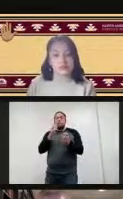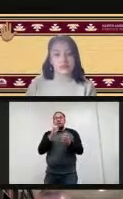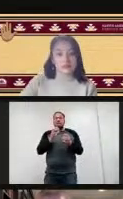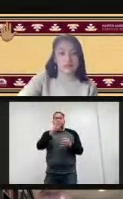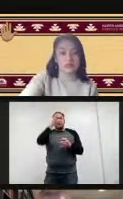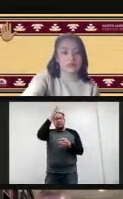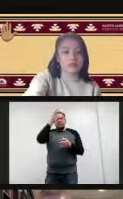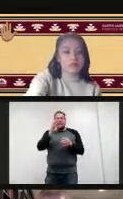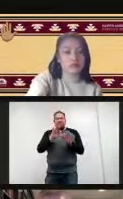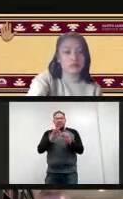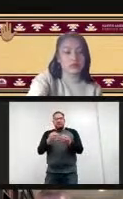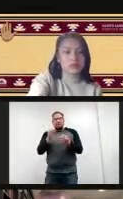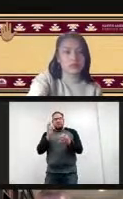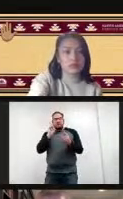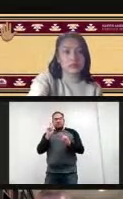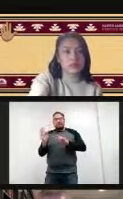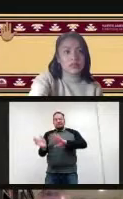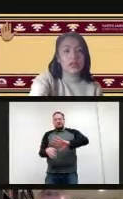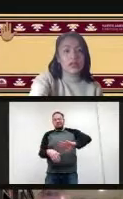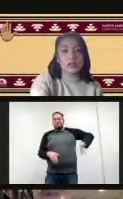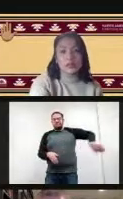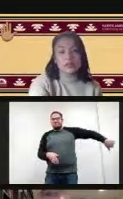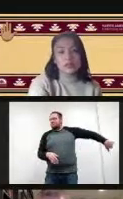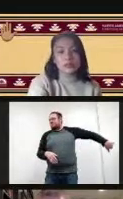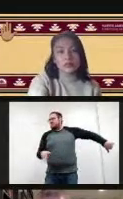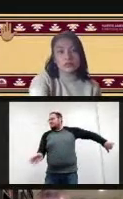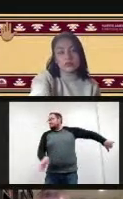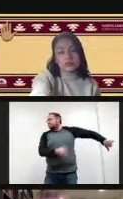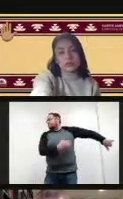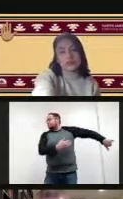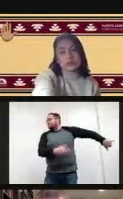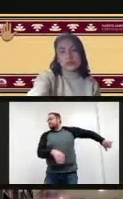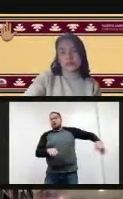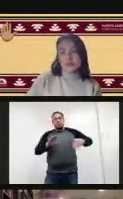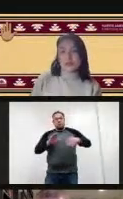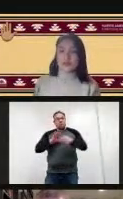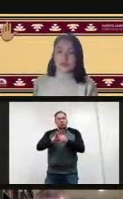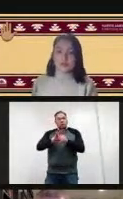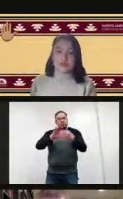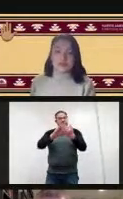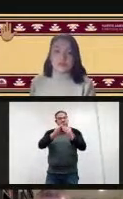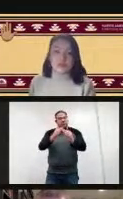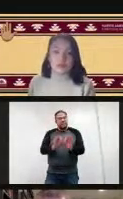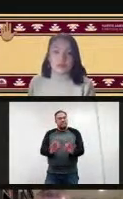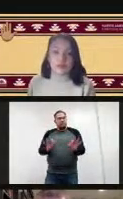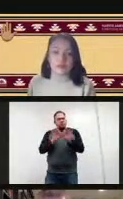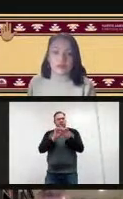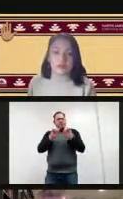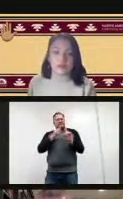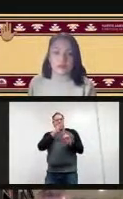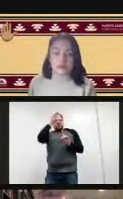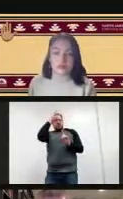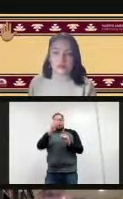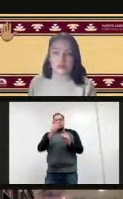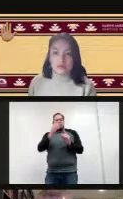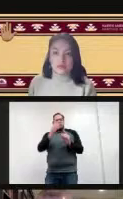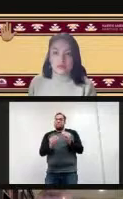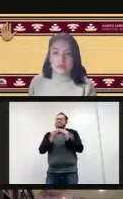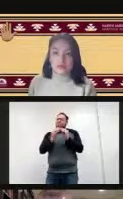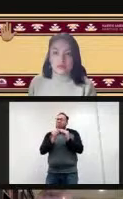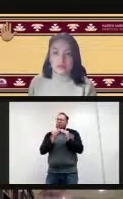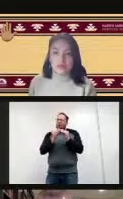to be looked at as an afterthought. I mean, the whole community is important, but mm-hmm. the parents of the children are more important to